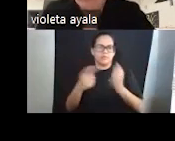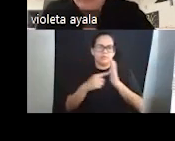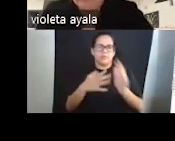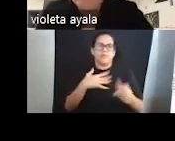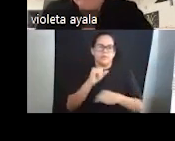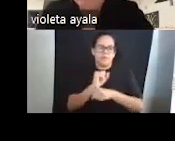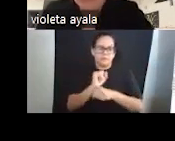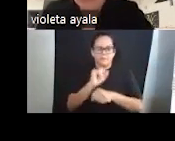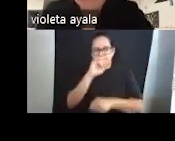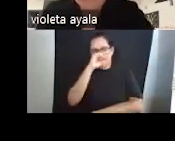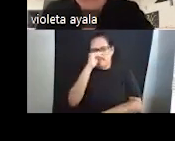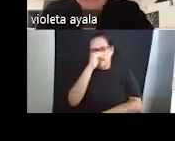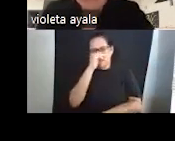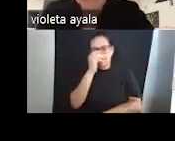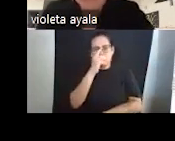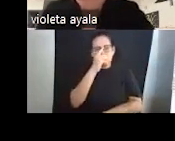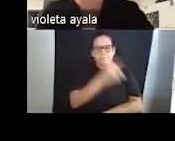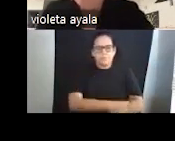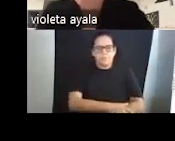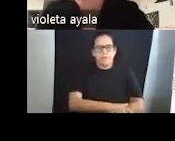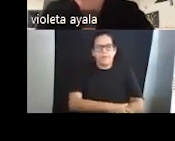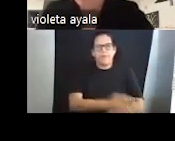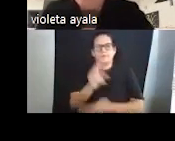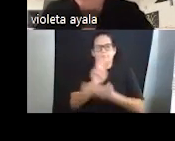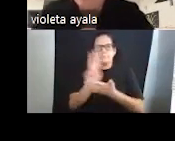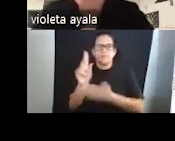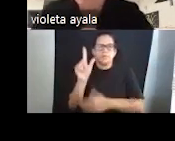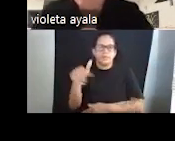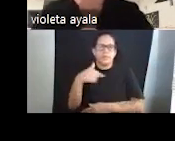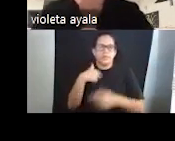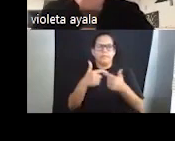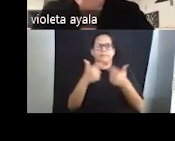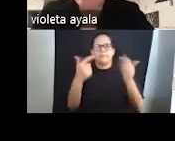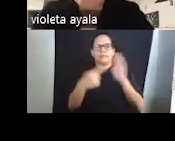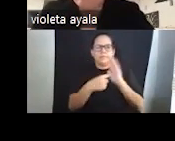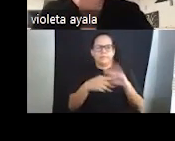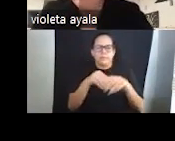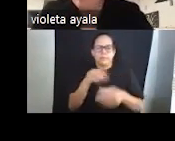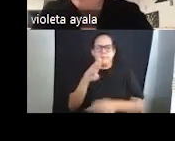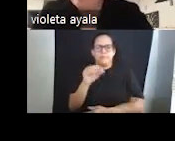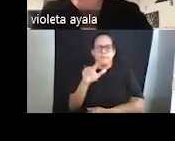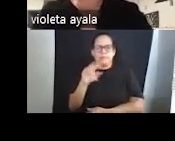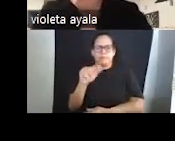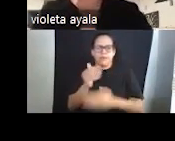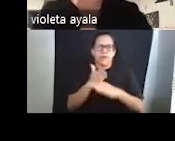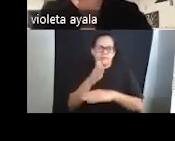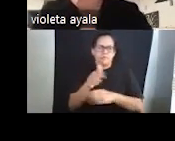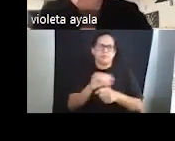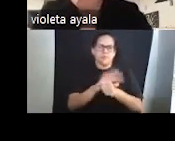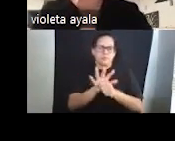work. I 2 weeks later, I had this big exhibition in Bolivia, and it was after COVID.